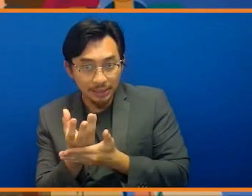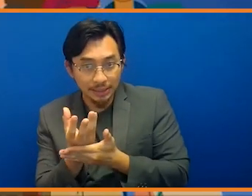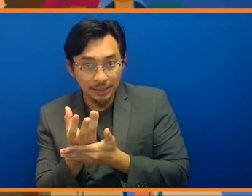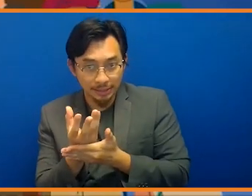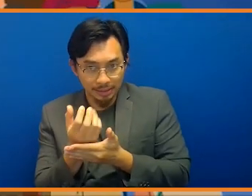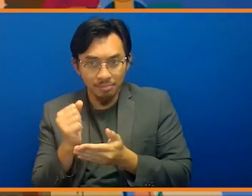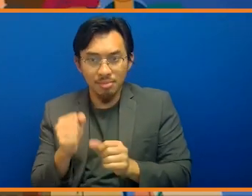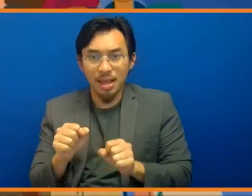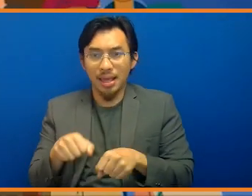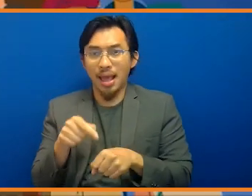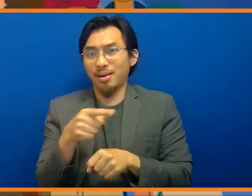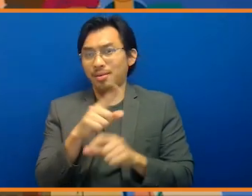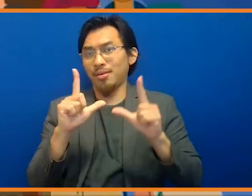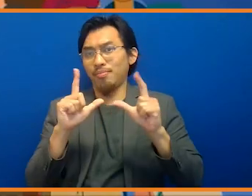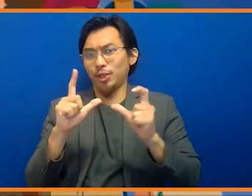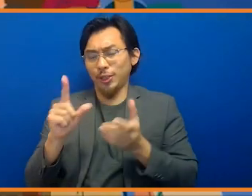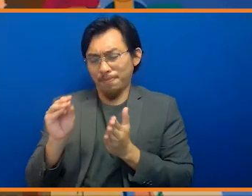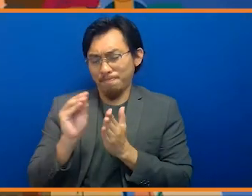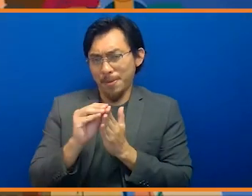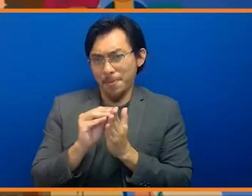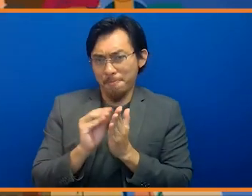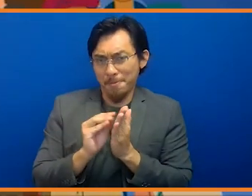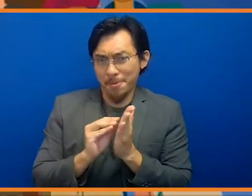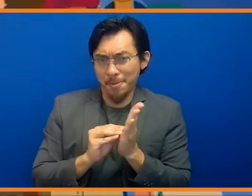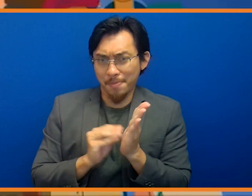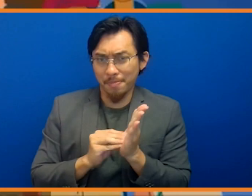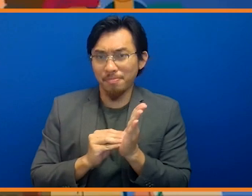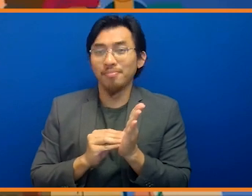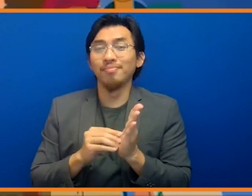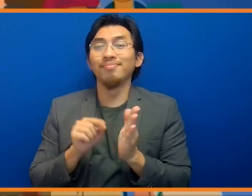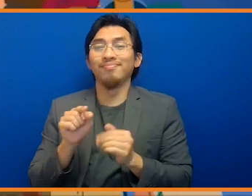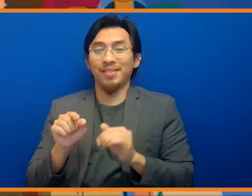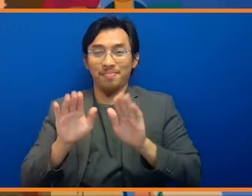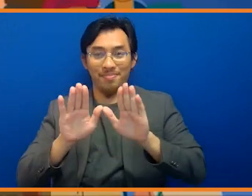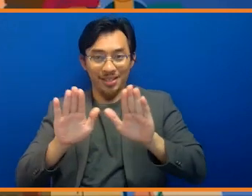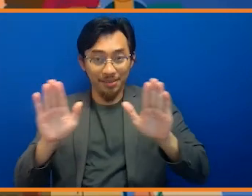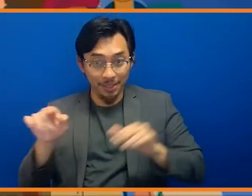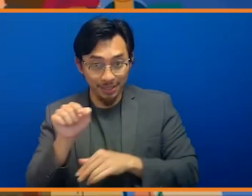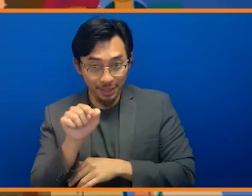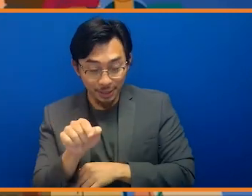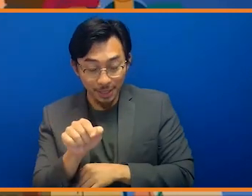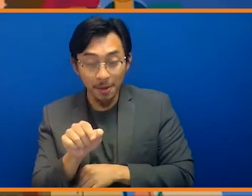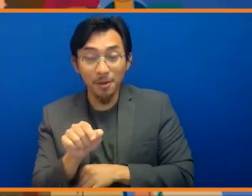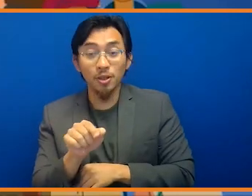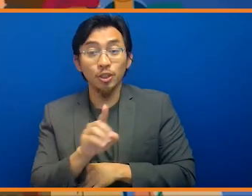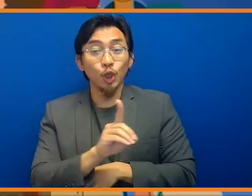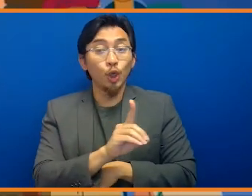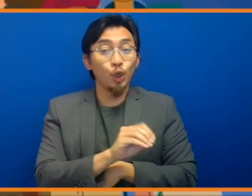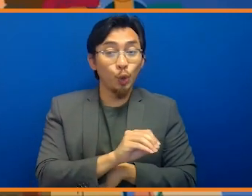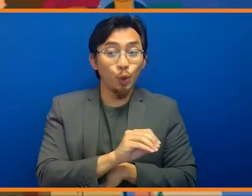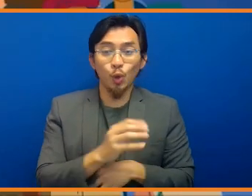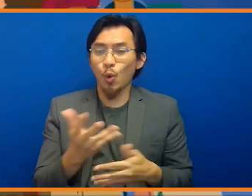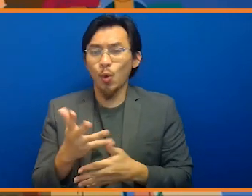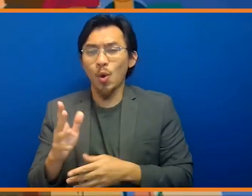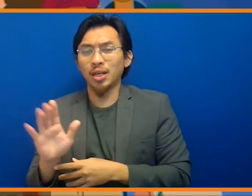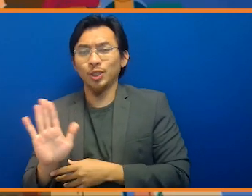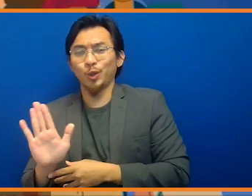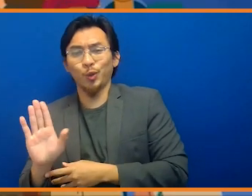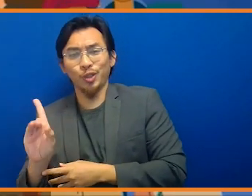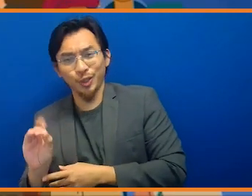can harvest from this picture, from this exhibition, and what is do's and what is